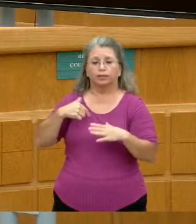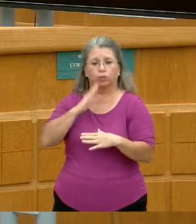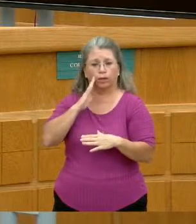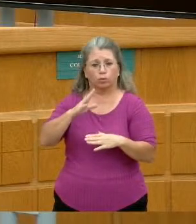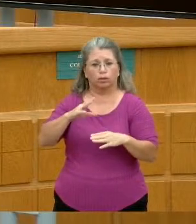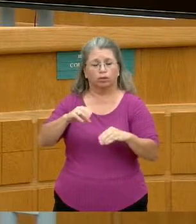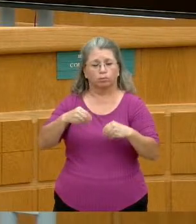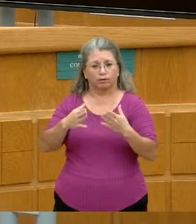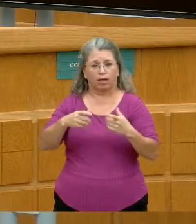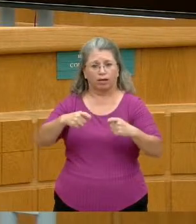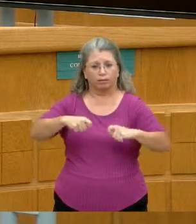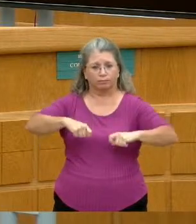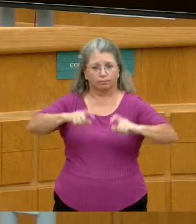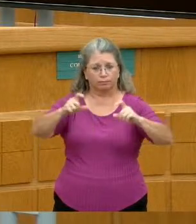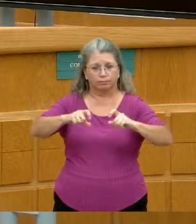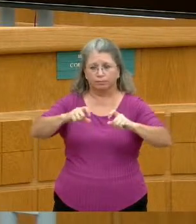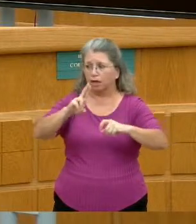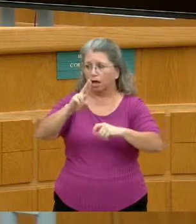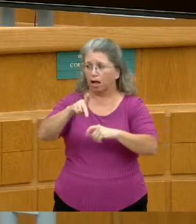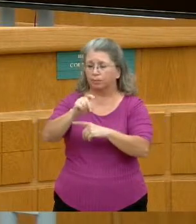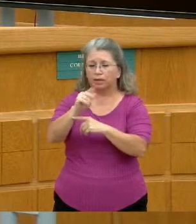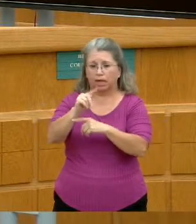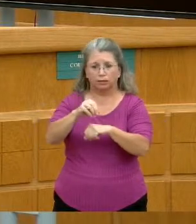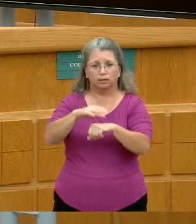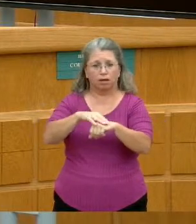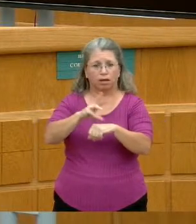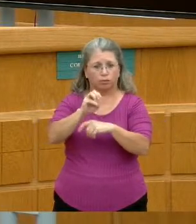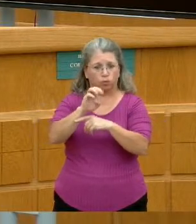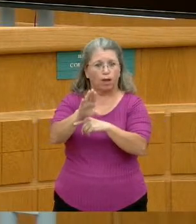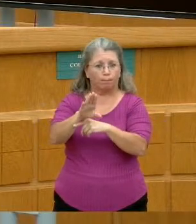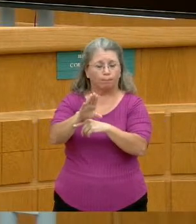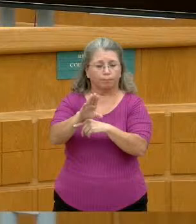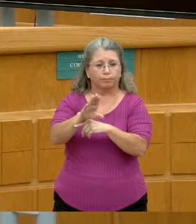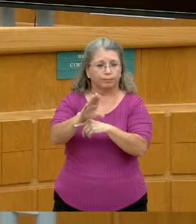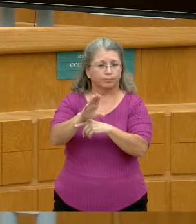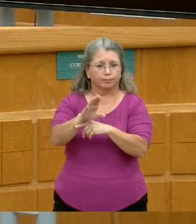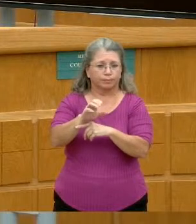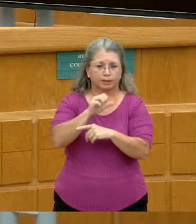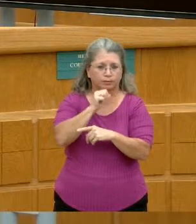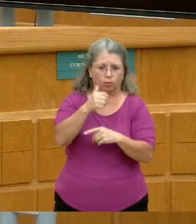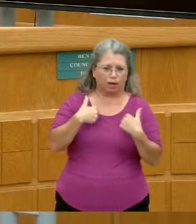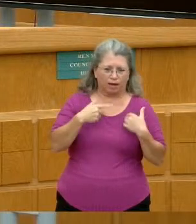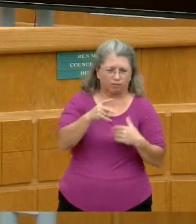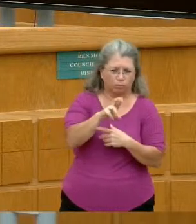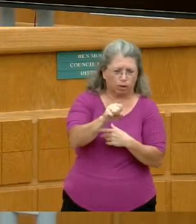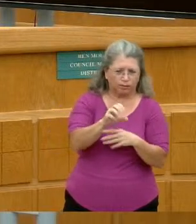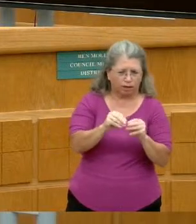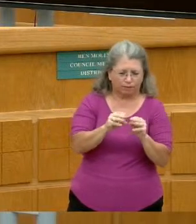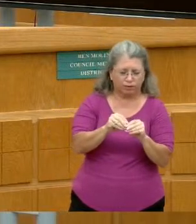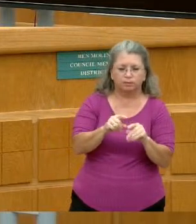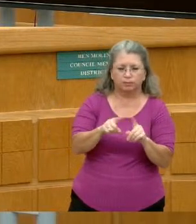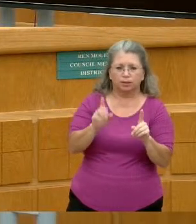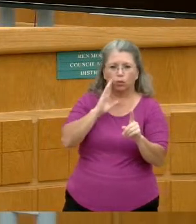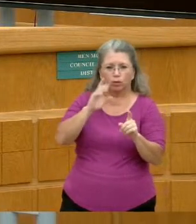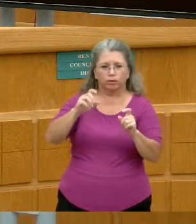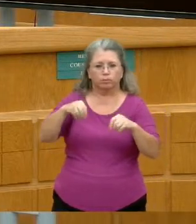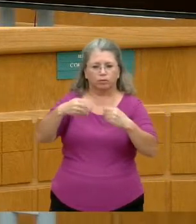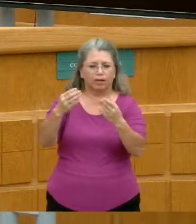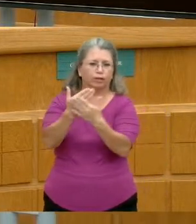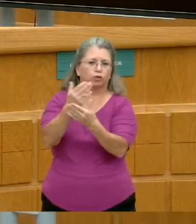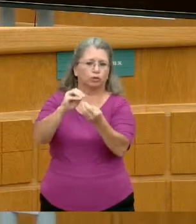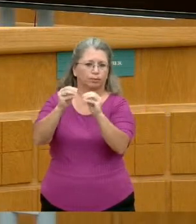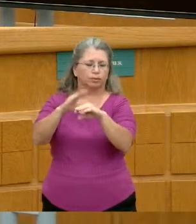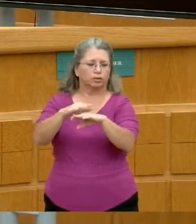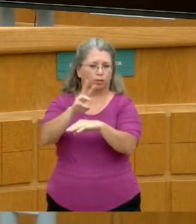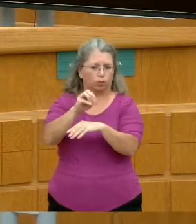we may not be having press conferences. I'm assuming that's a correct statement. And we want to keep informed as much as we